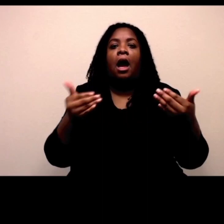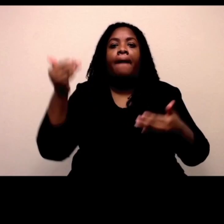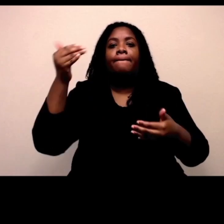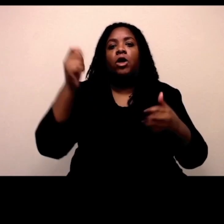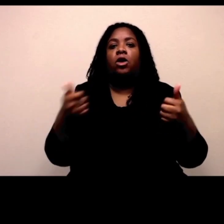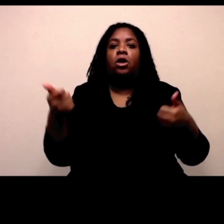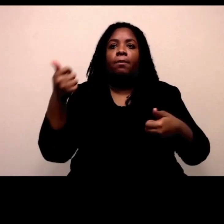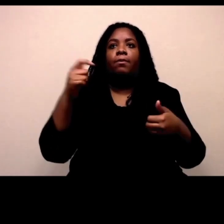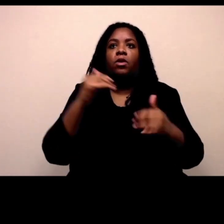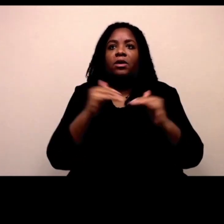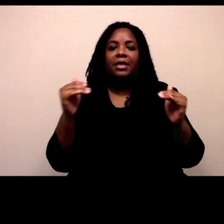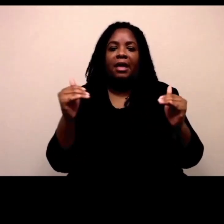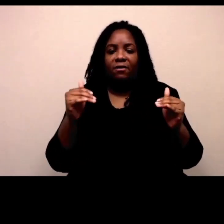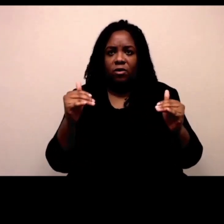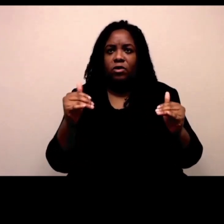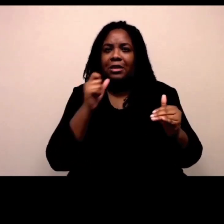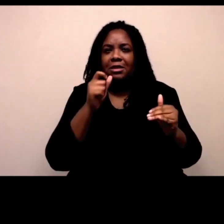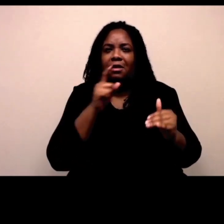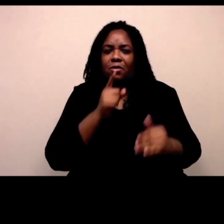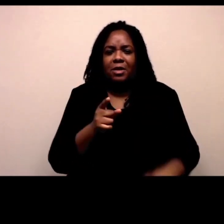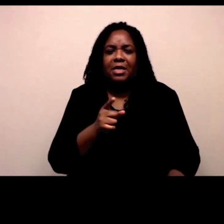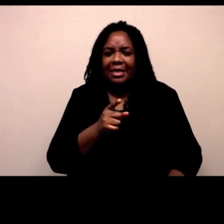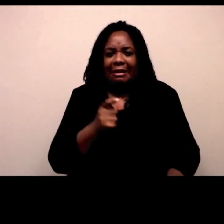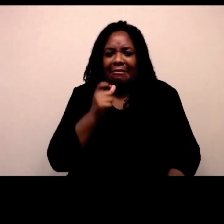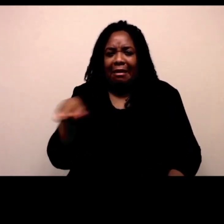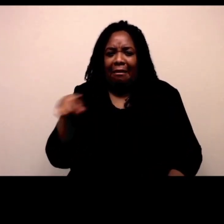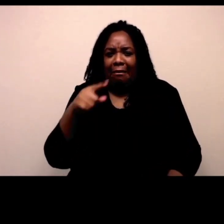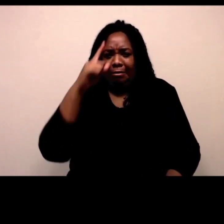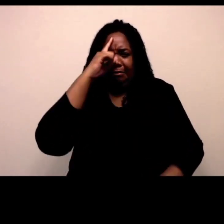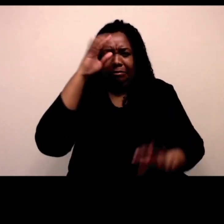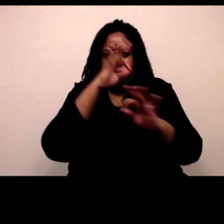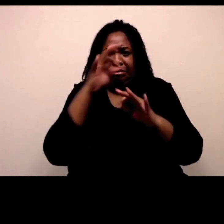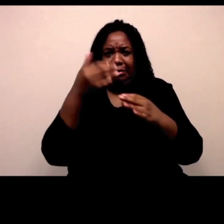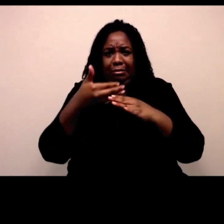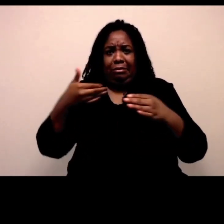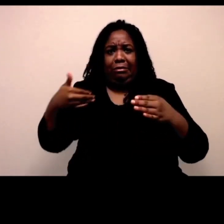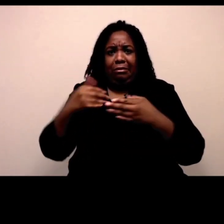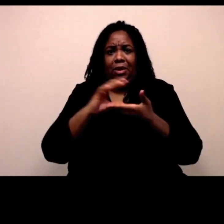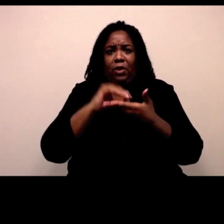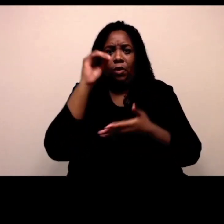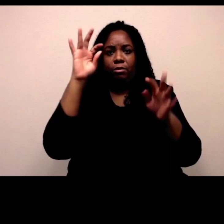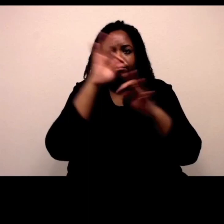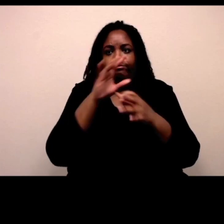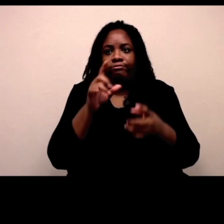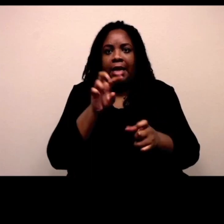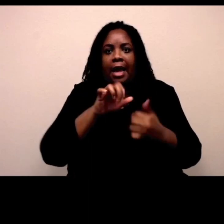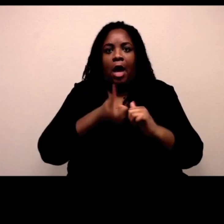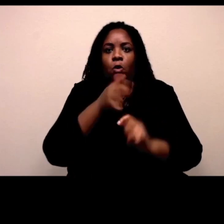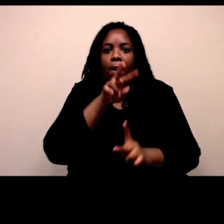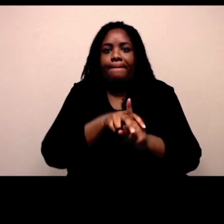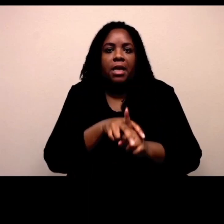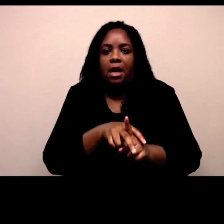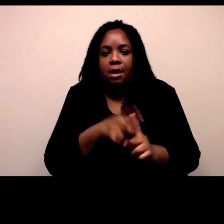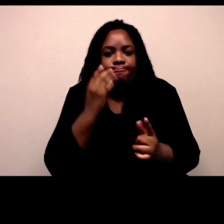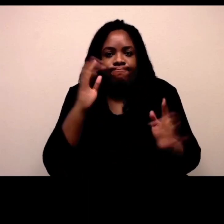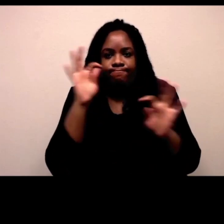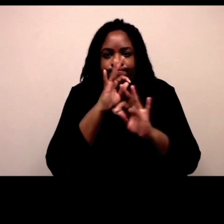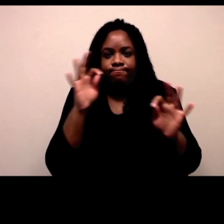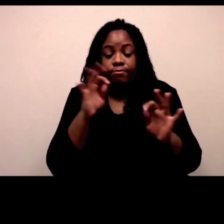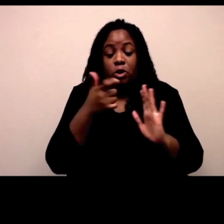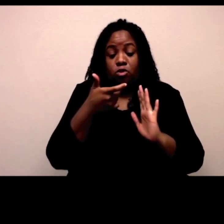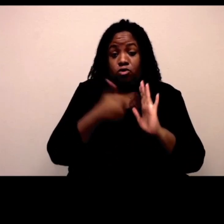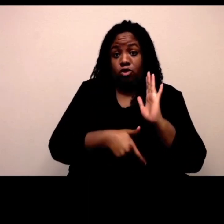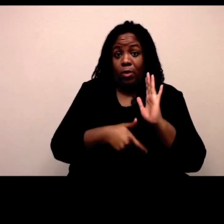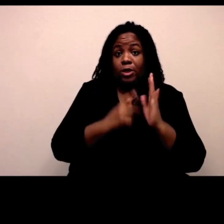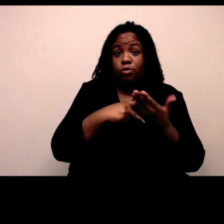not so much, because they don't know what to do with the learning that they have. And Scratch goes from, I mean,